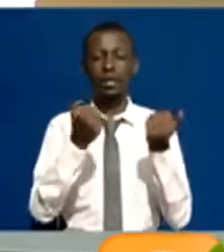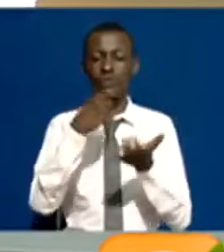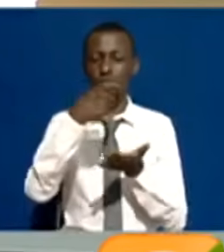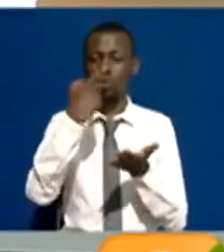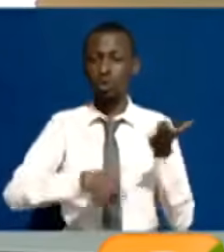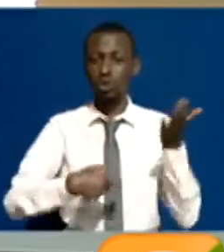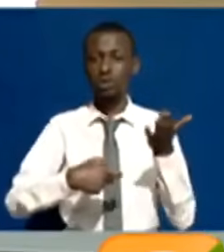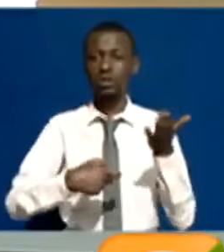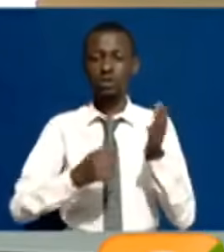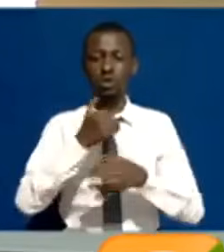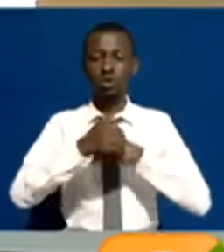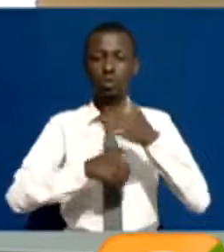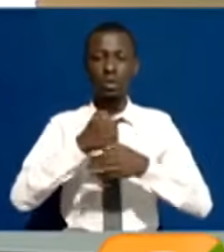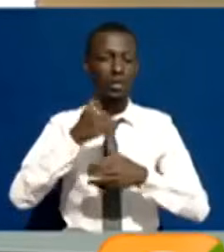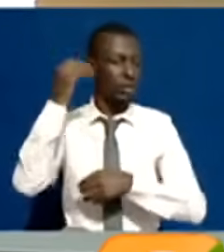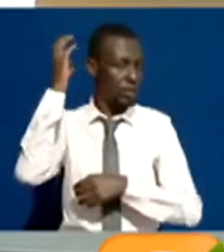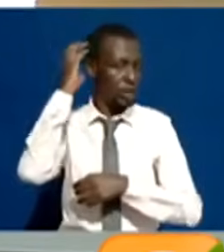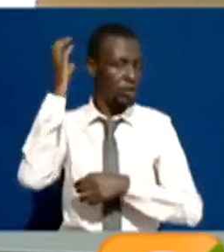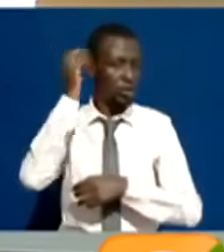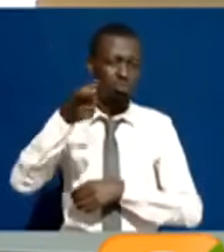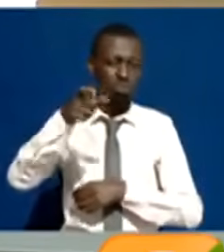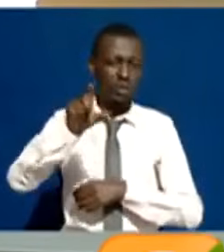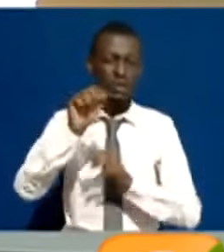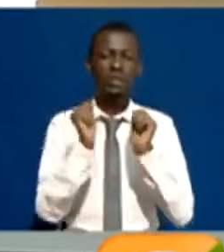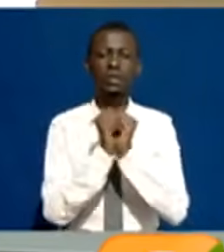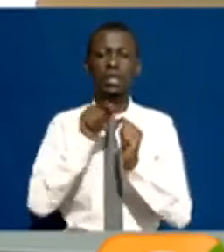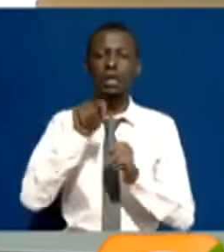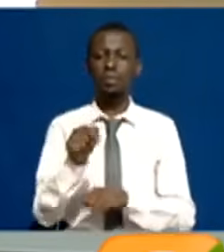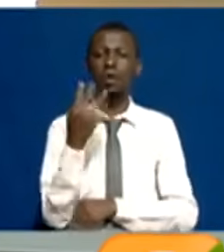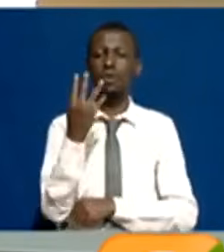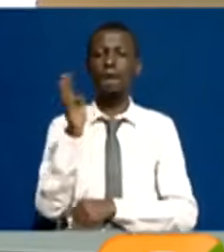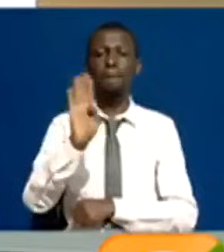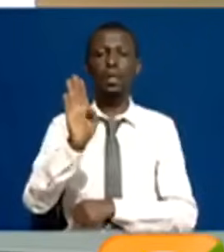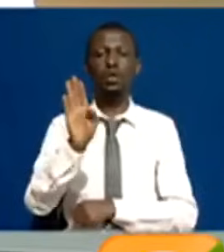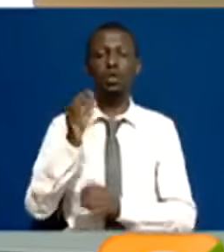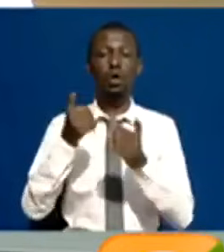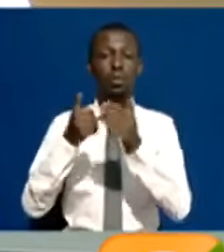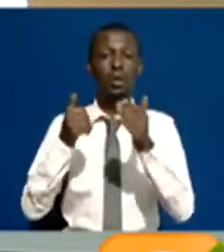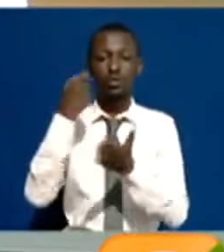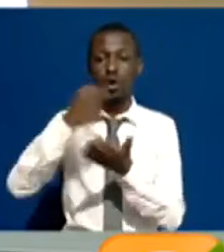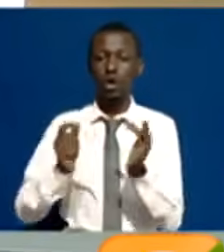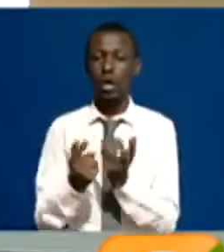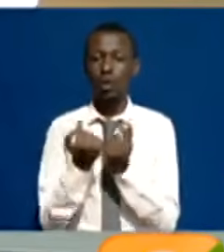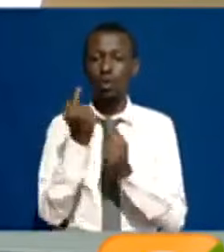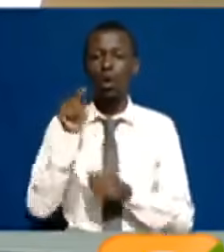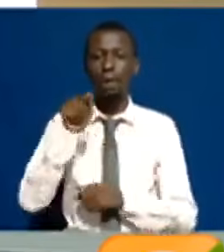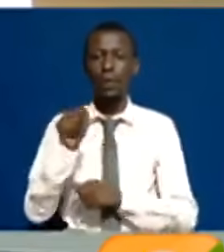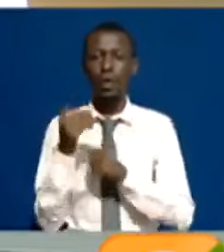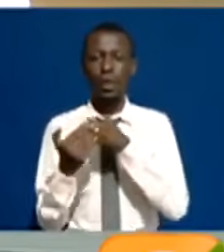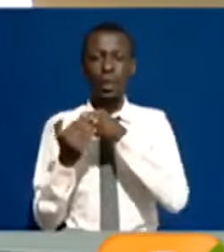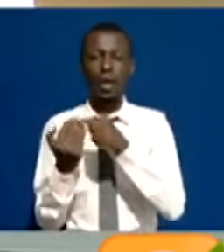up the college as inflated to 10.4 billion shillings, up from the initial cost of